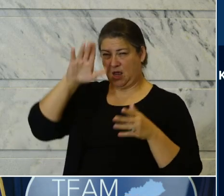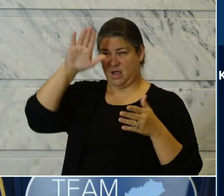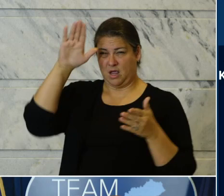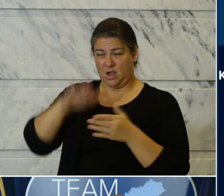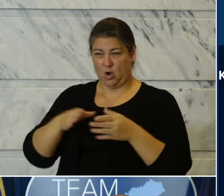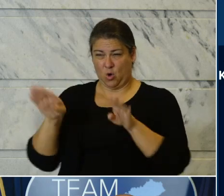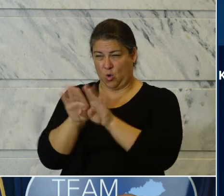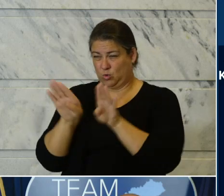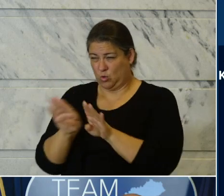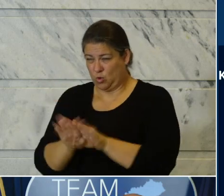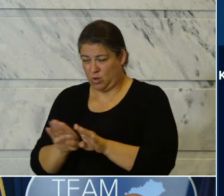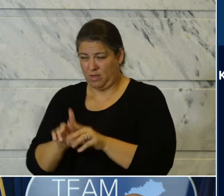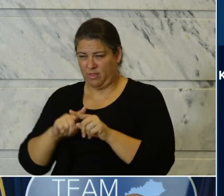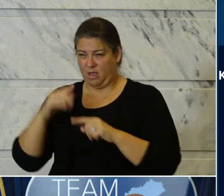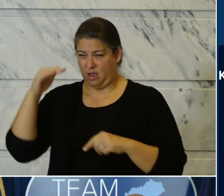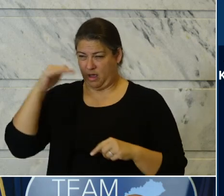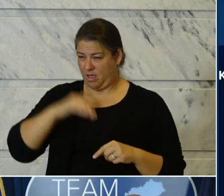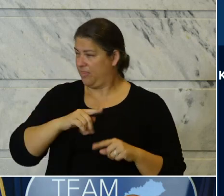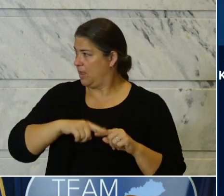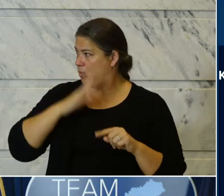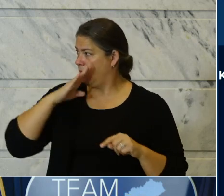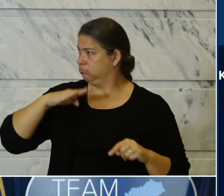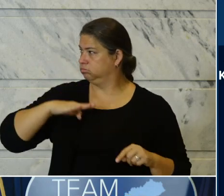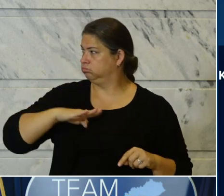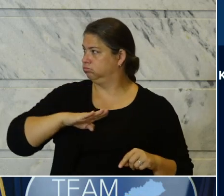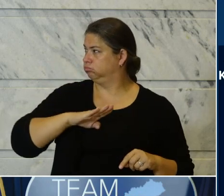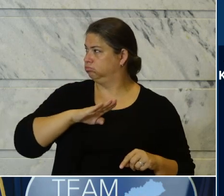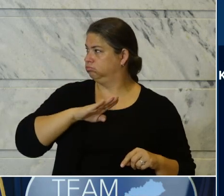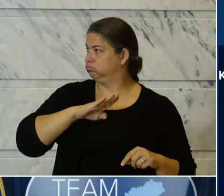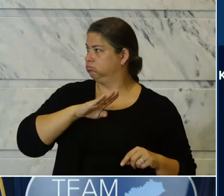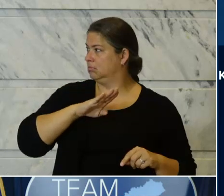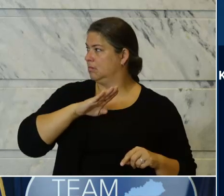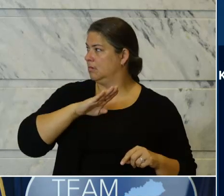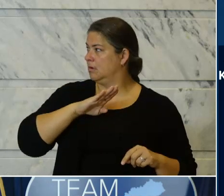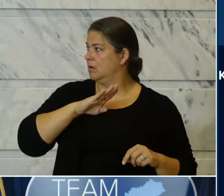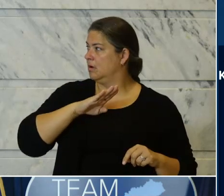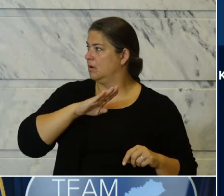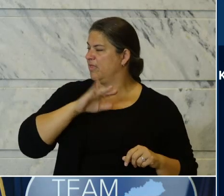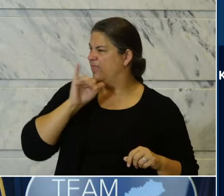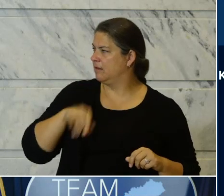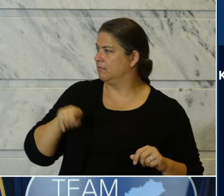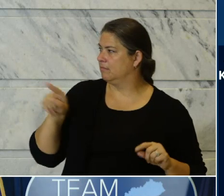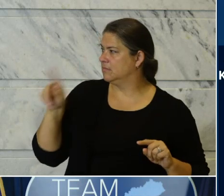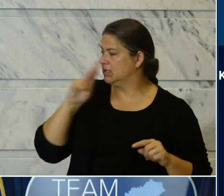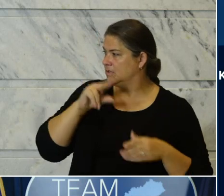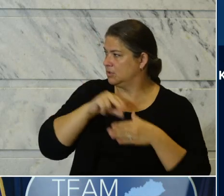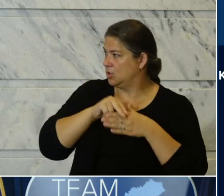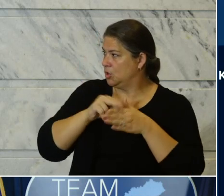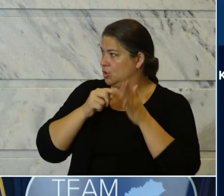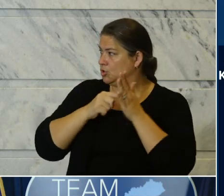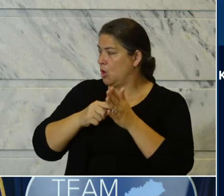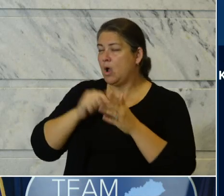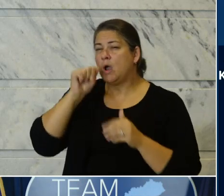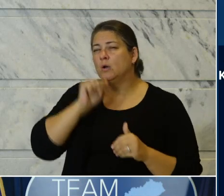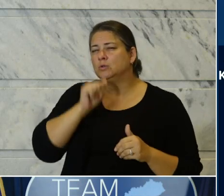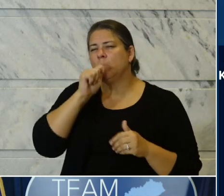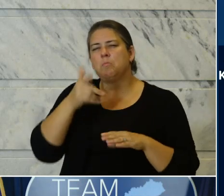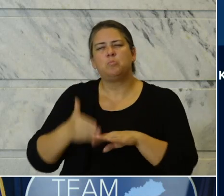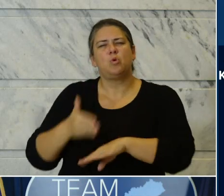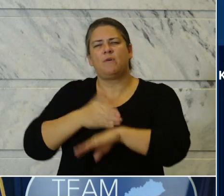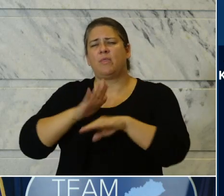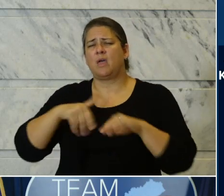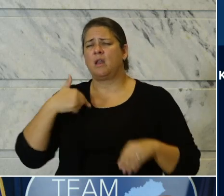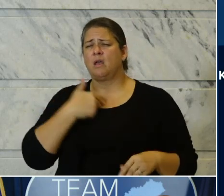so Arizona, can you go back 2 slides back again? So this slide that I showed here shows Arizona now is doing much better than we